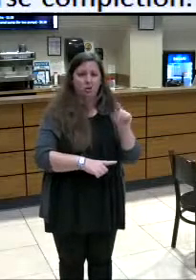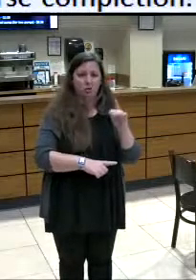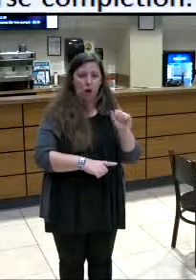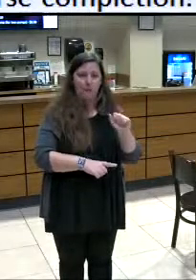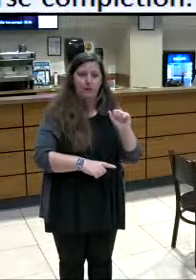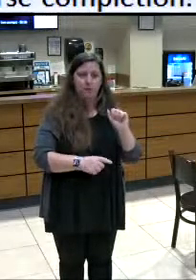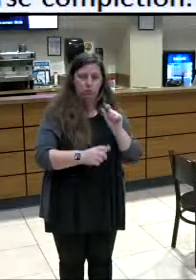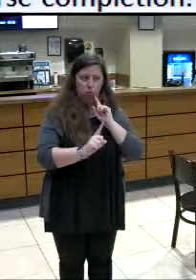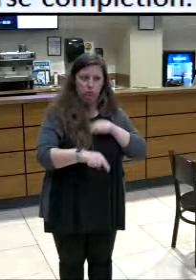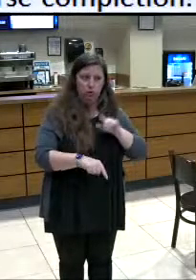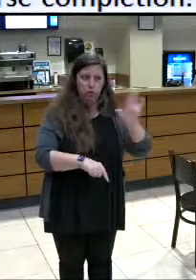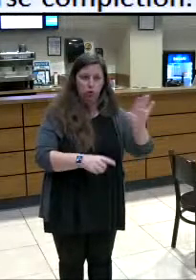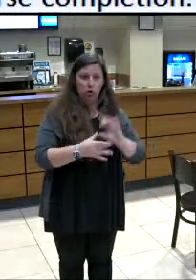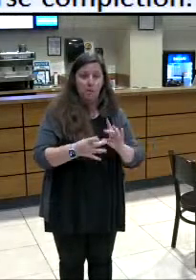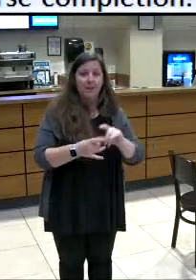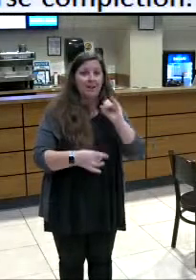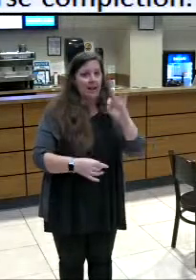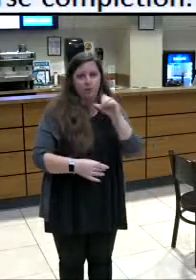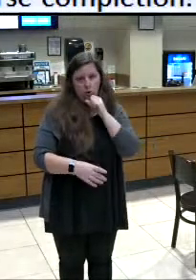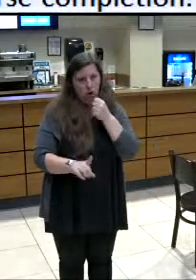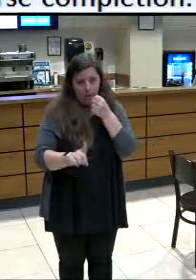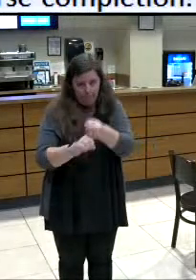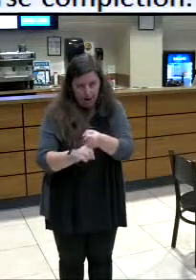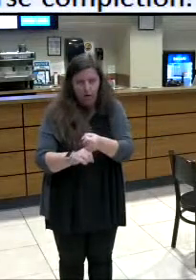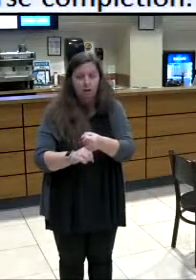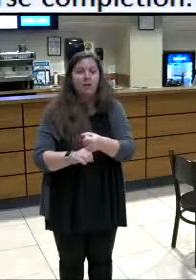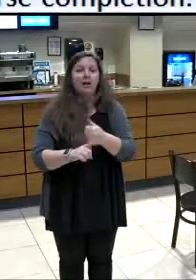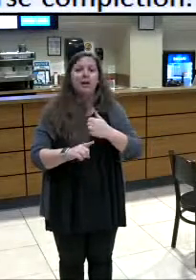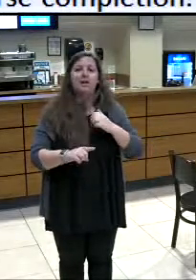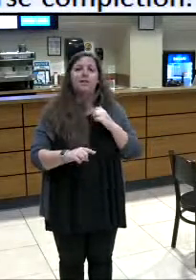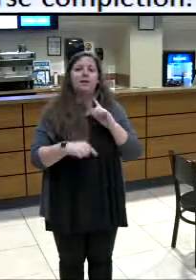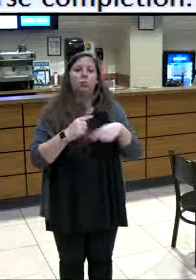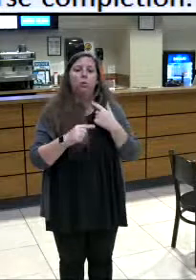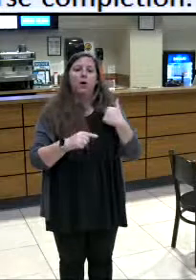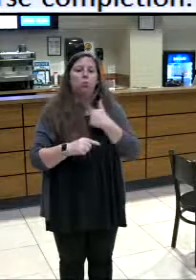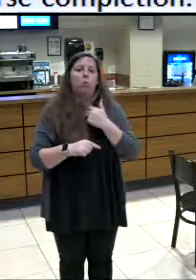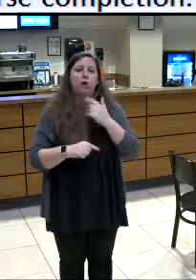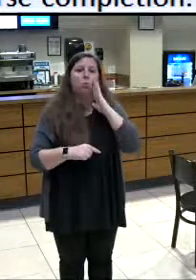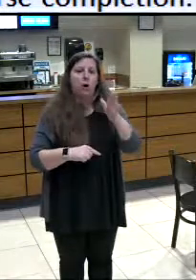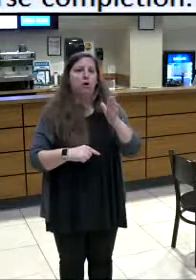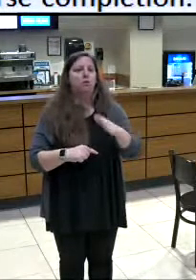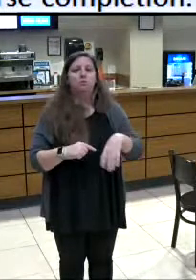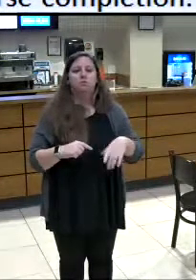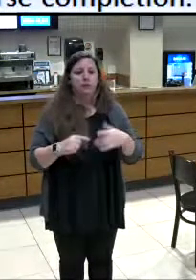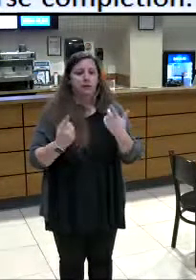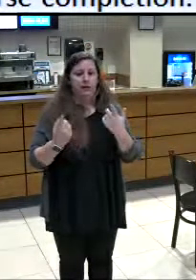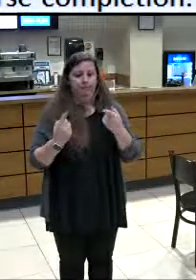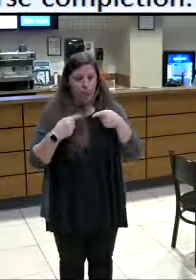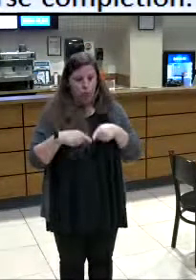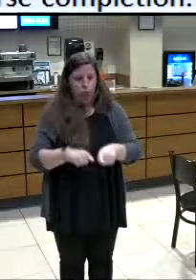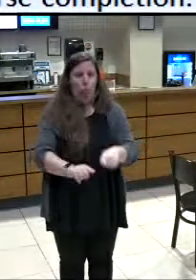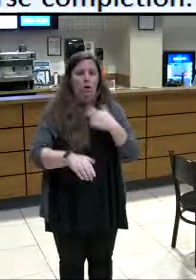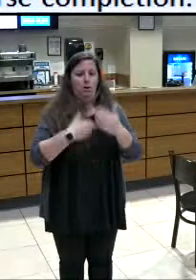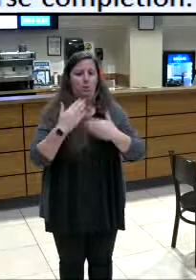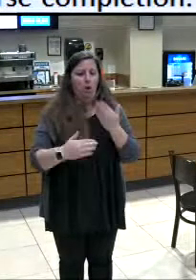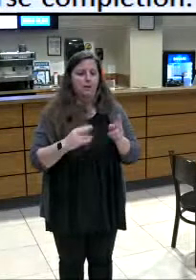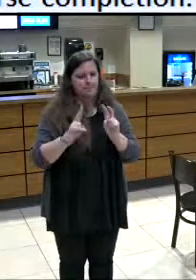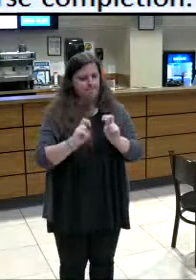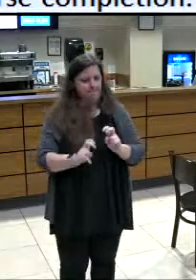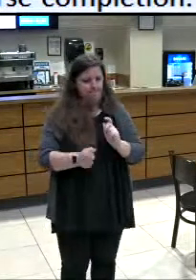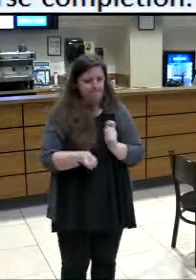where we modify in real time these initiatives to support the objective and then ultimately support the